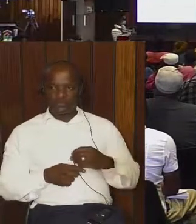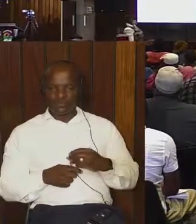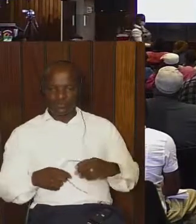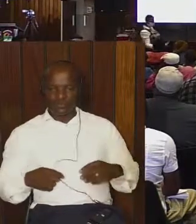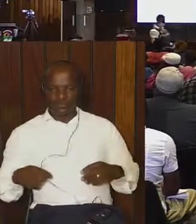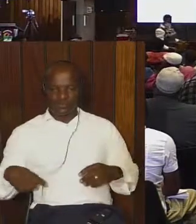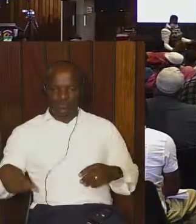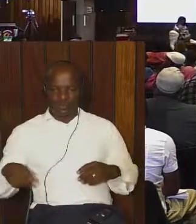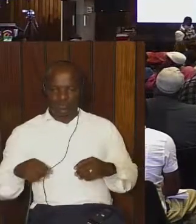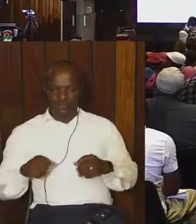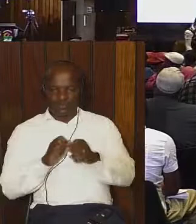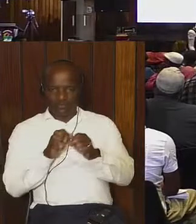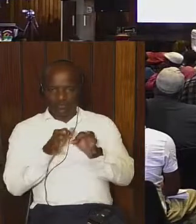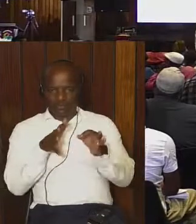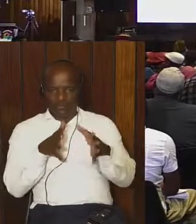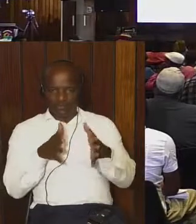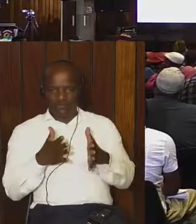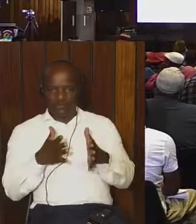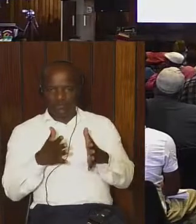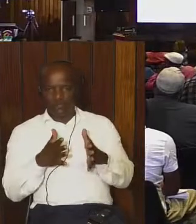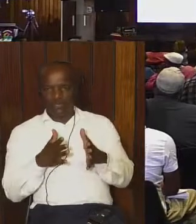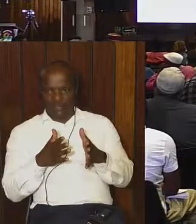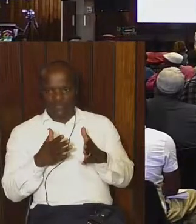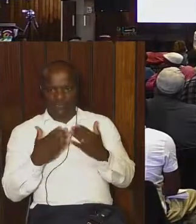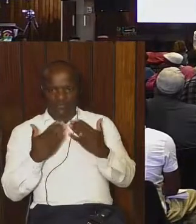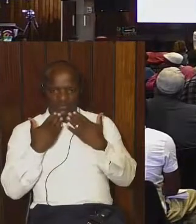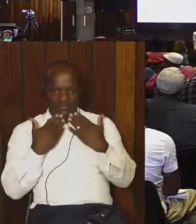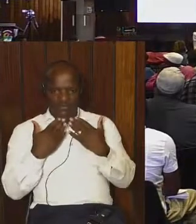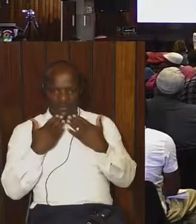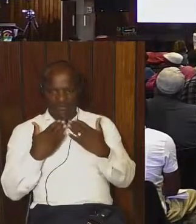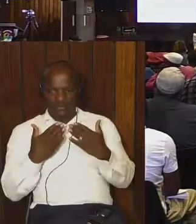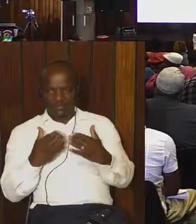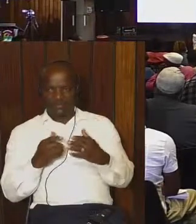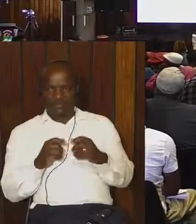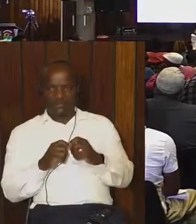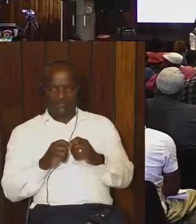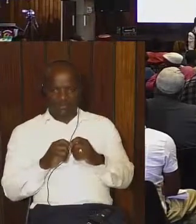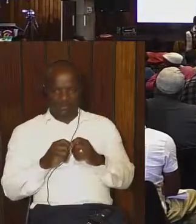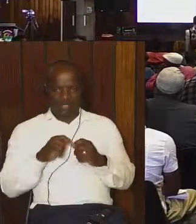Thank you, Chairperson, and the whole portfolio committee